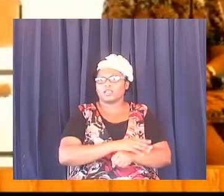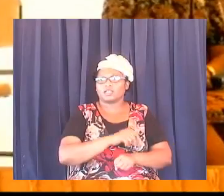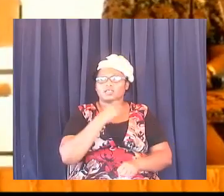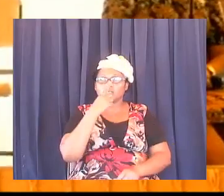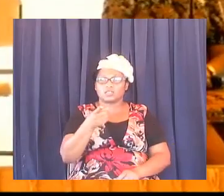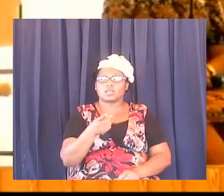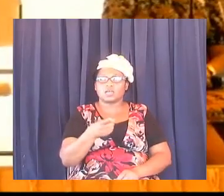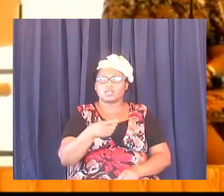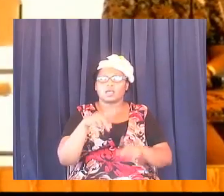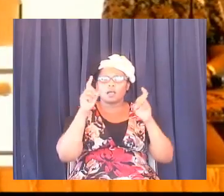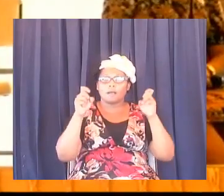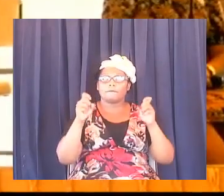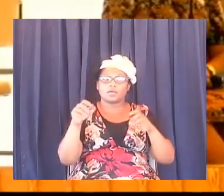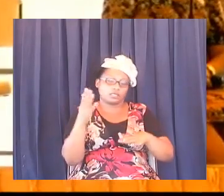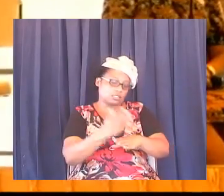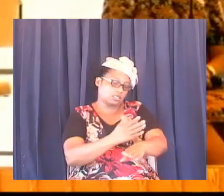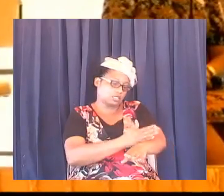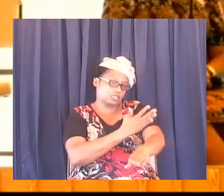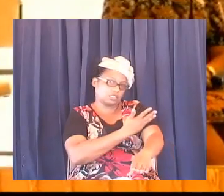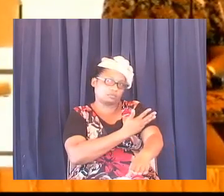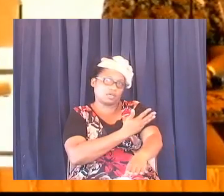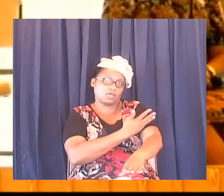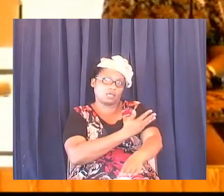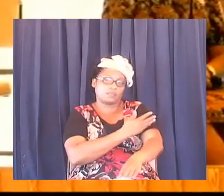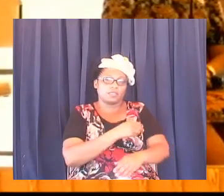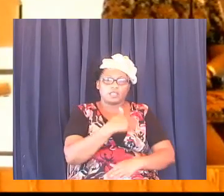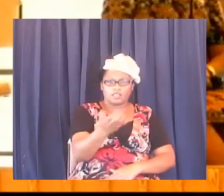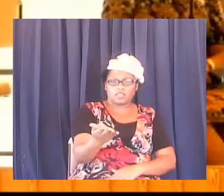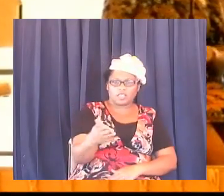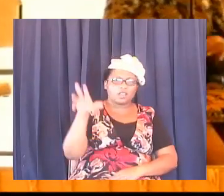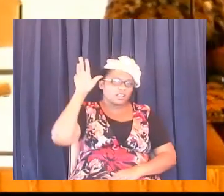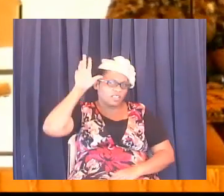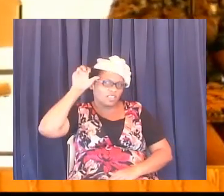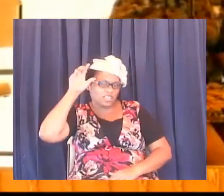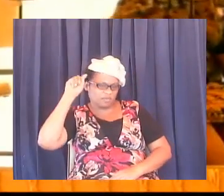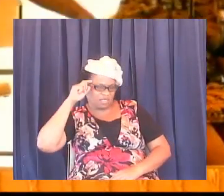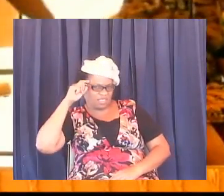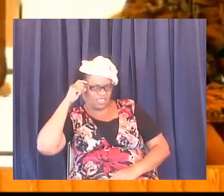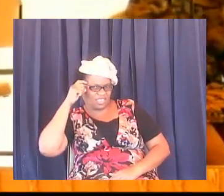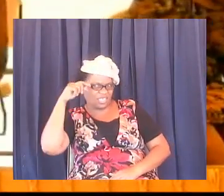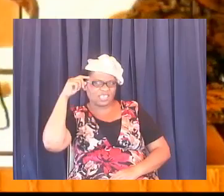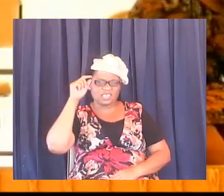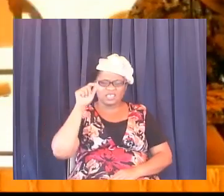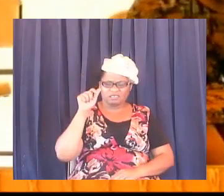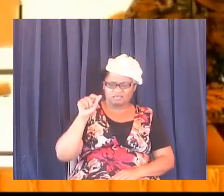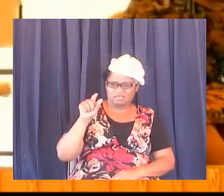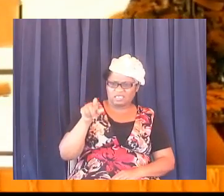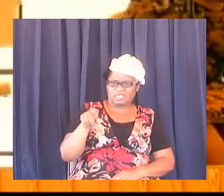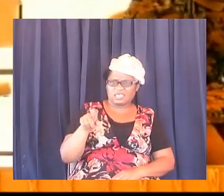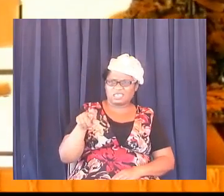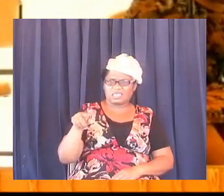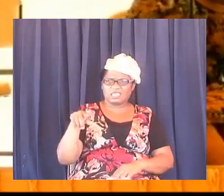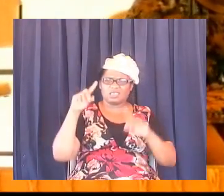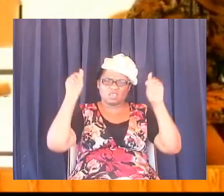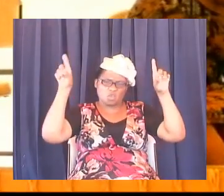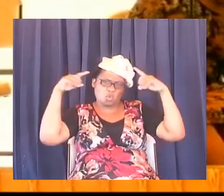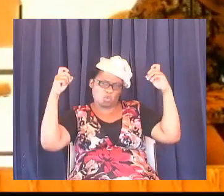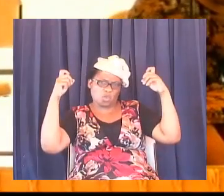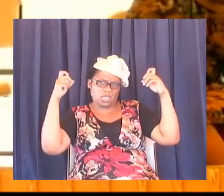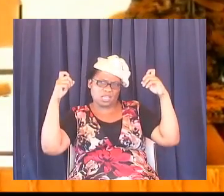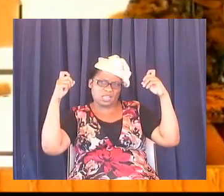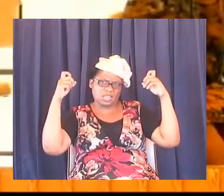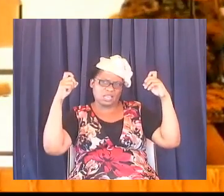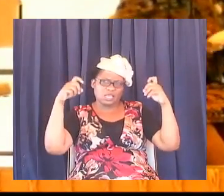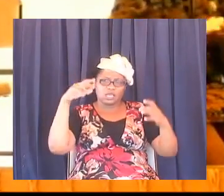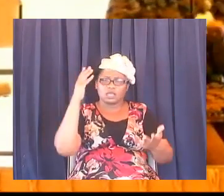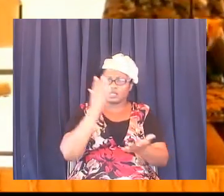Praise God. So there the devil think he has it. I'm going to disrupt the plan of God. I'm going to cause man